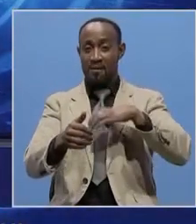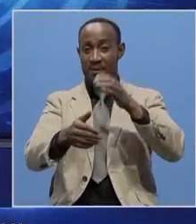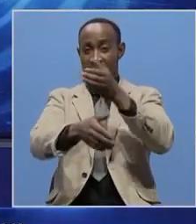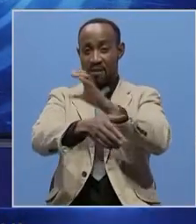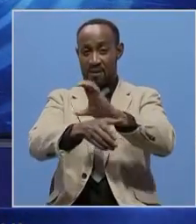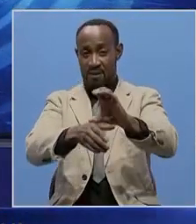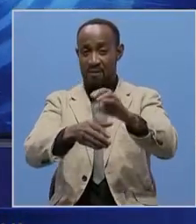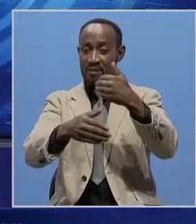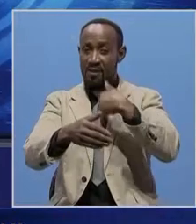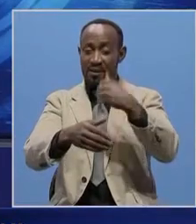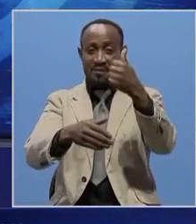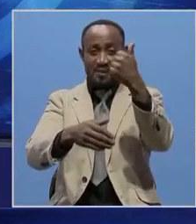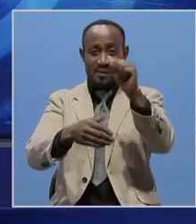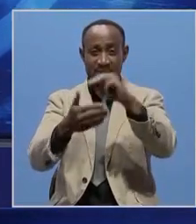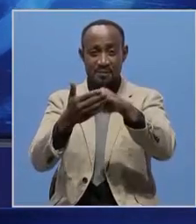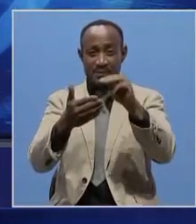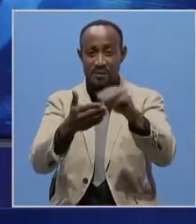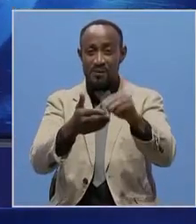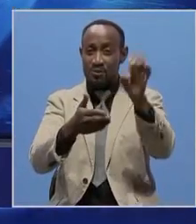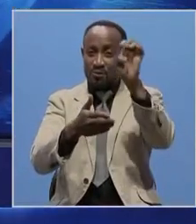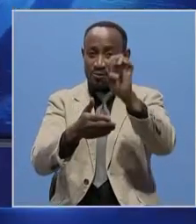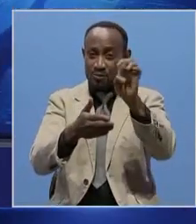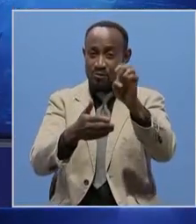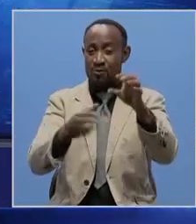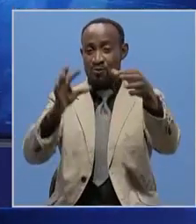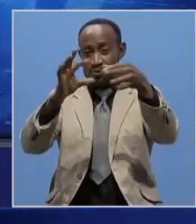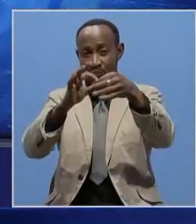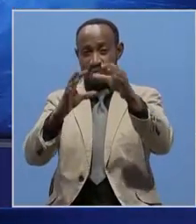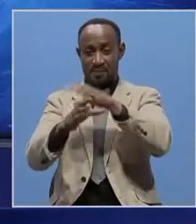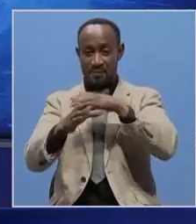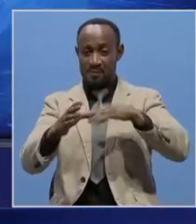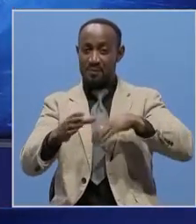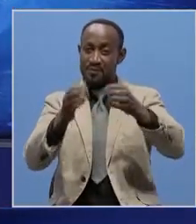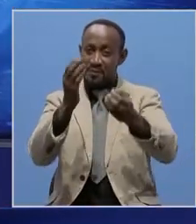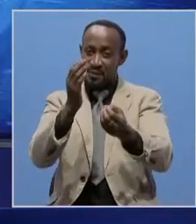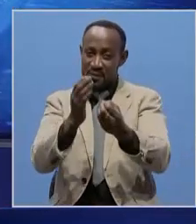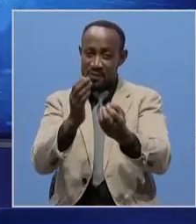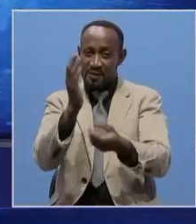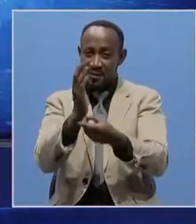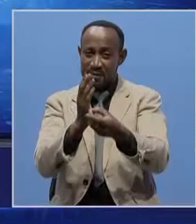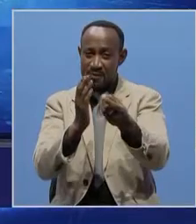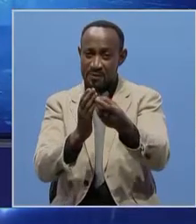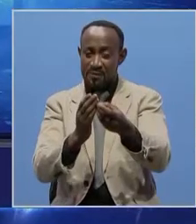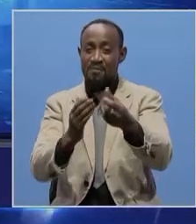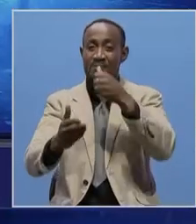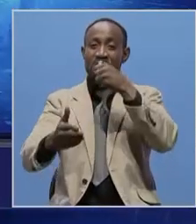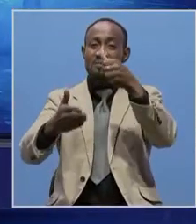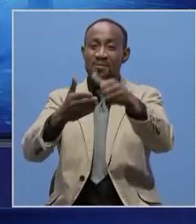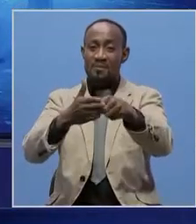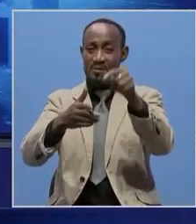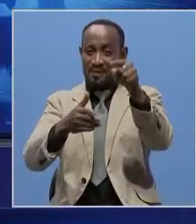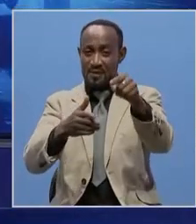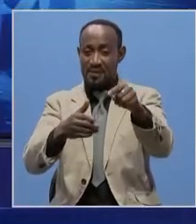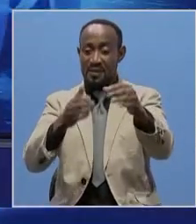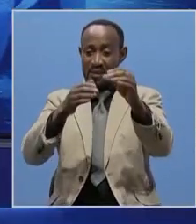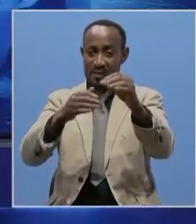a 10 million euro joint venture company aimed at improving the operations of ZAMPOST. Science and Technology Minister